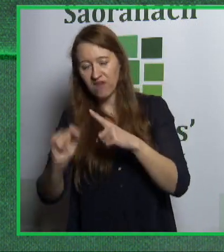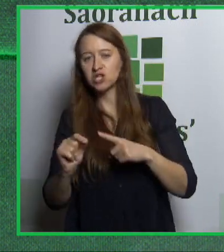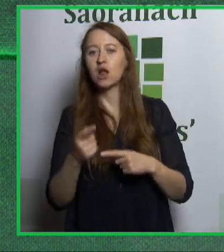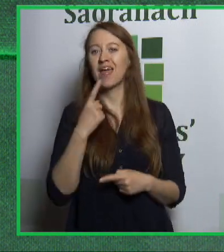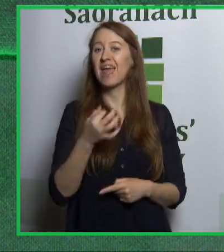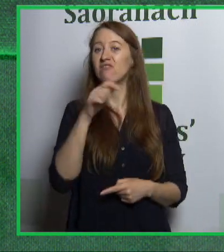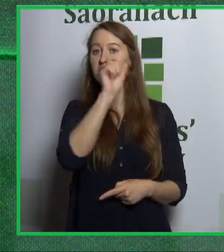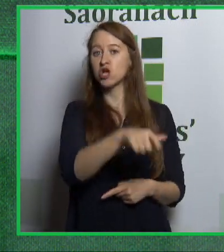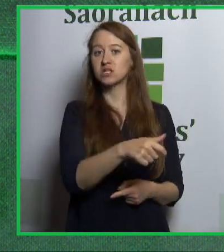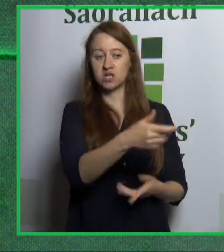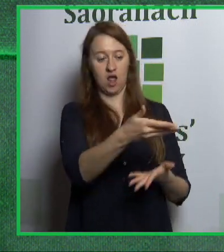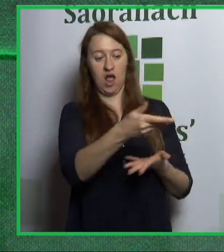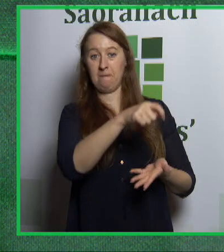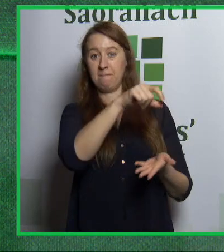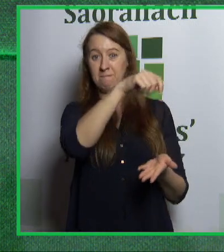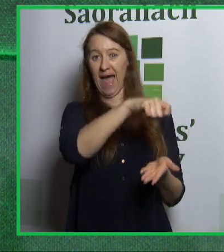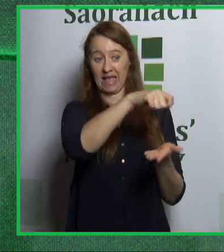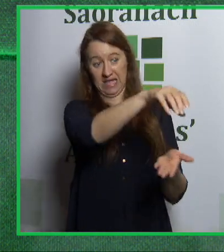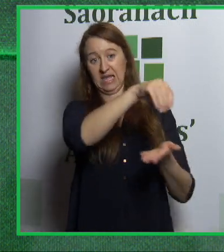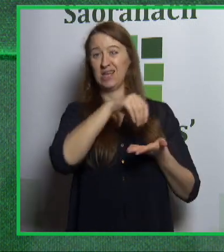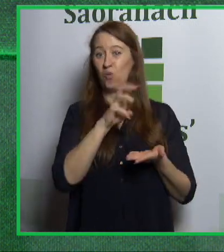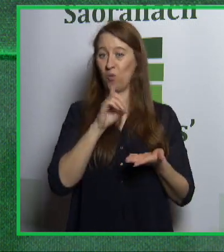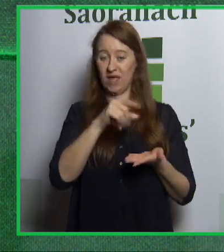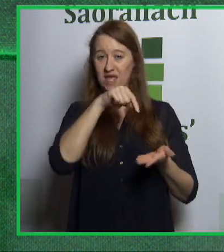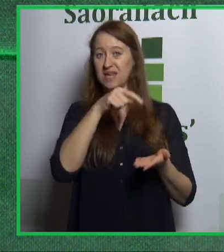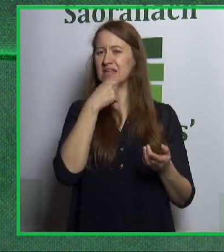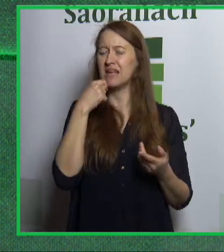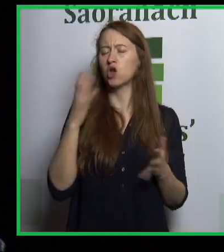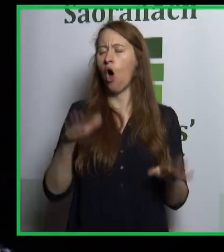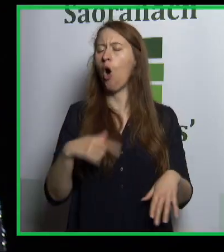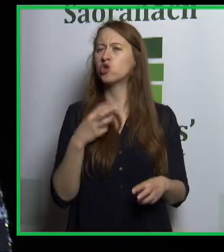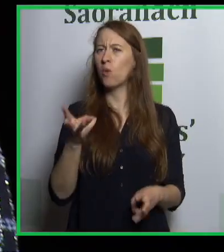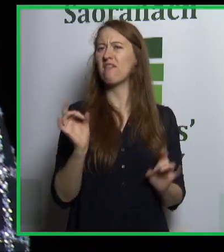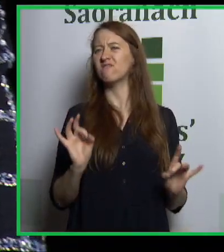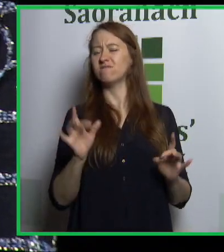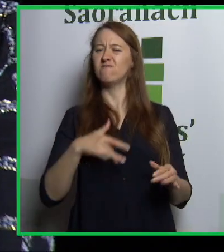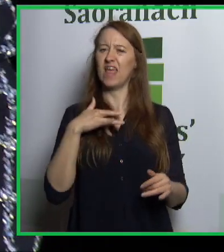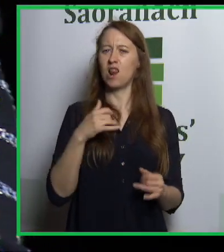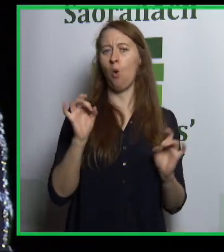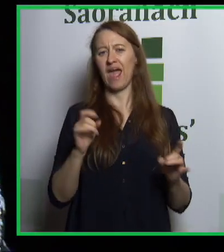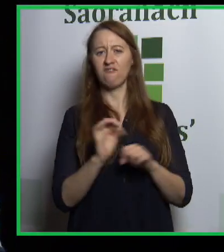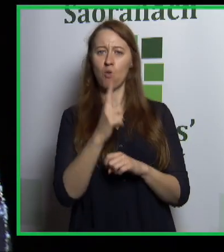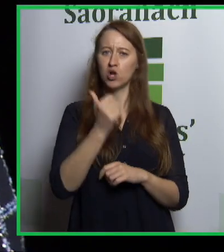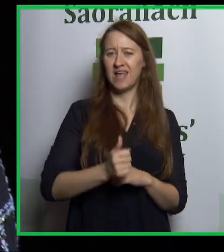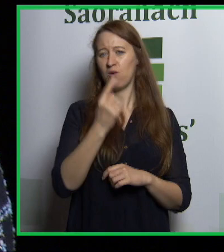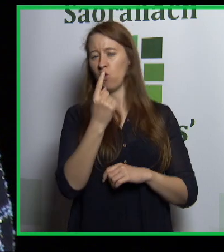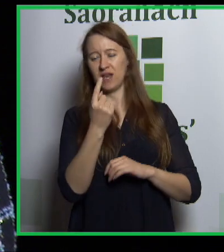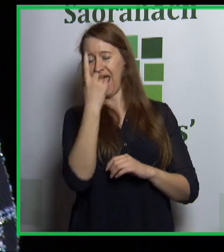okay for an hour or 2 hours or a week or a month or a day, you're going to take it. It is. It's that pathway, isn't it,